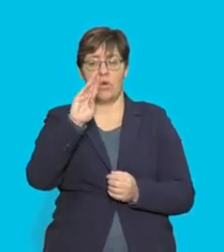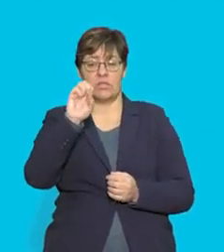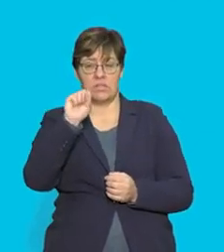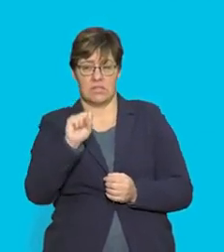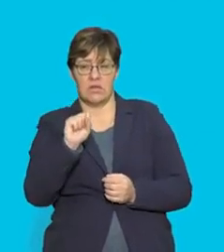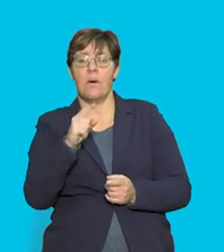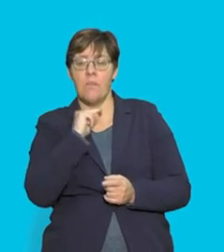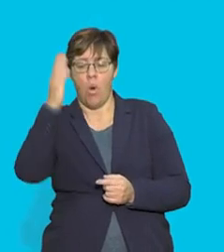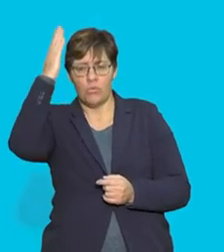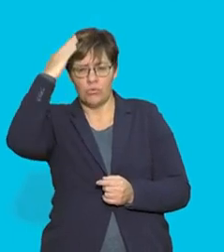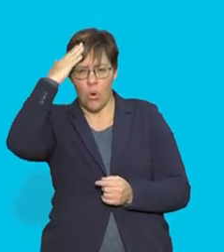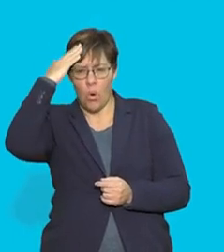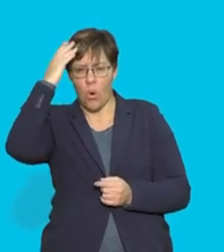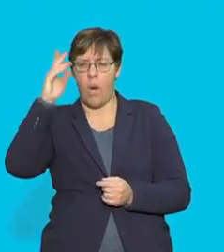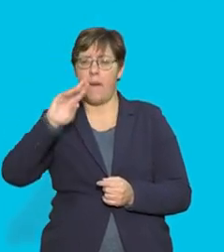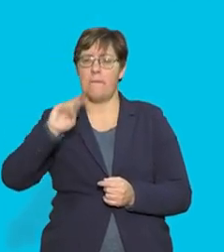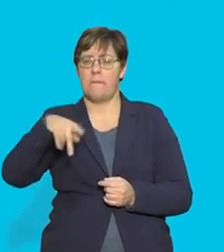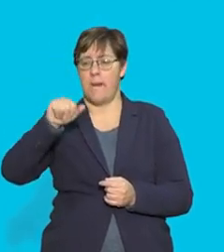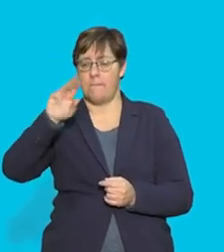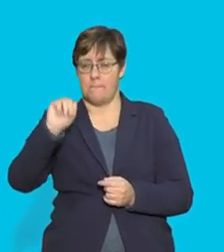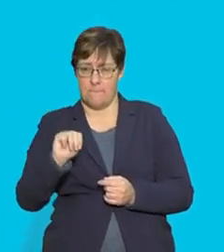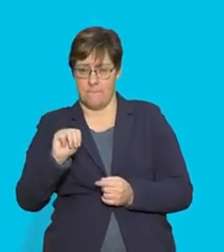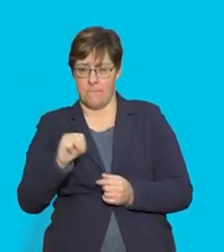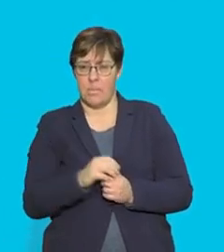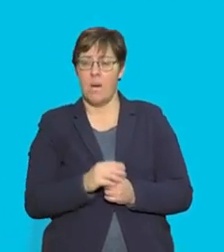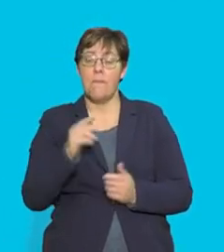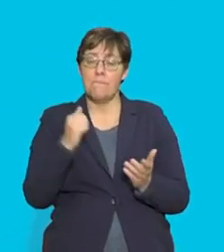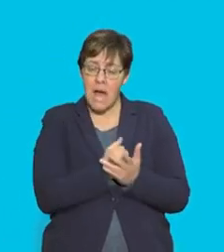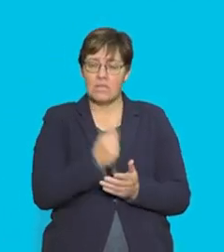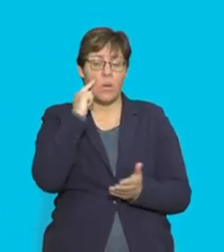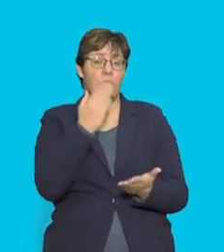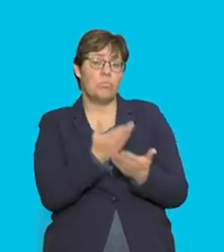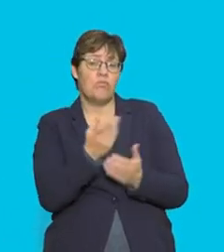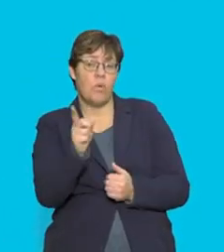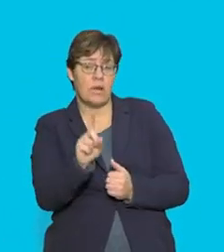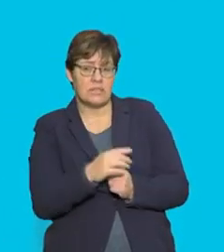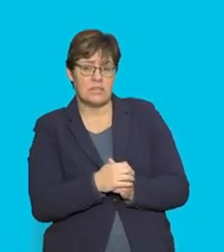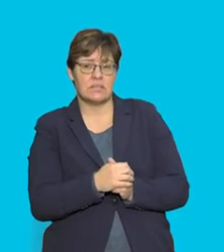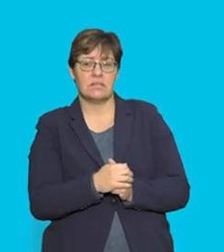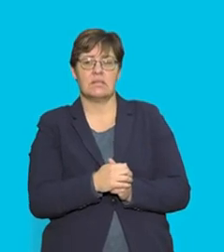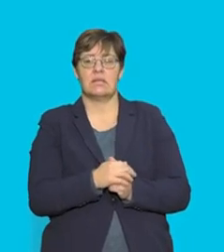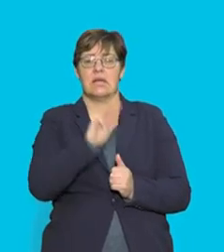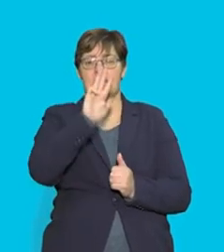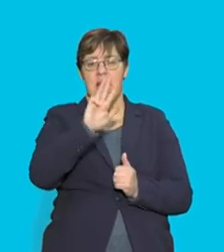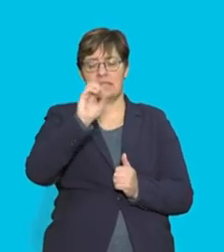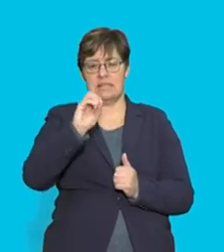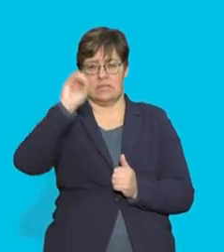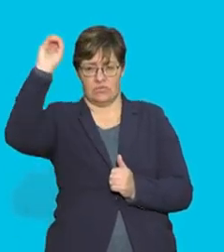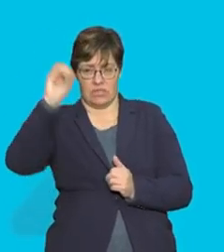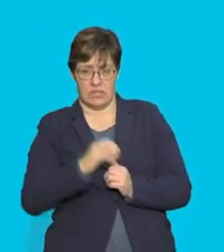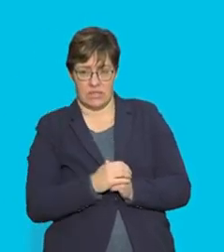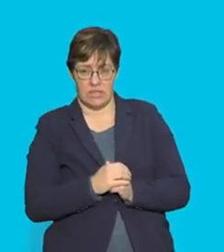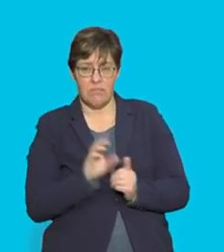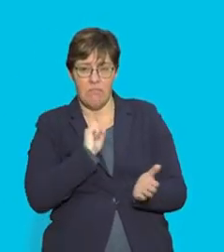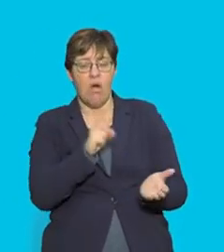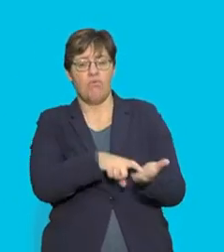rhombus, already I know it is a parallelogram because the diagonals bisect. I must just prove that this is 90 degrees. So